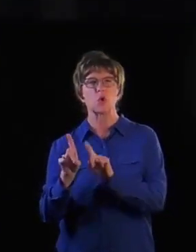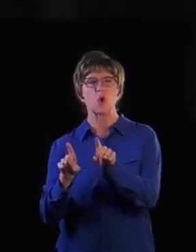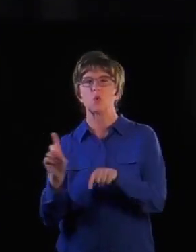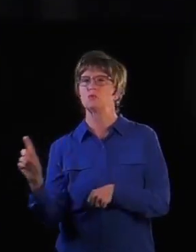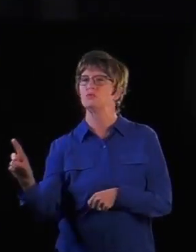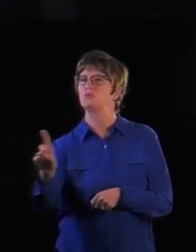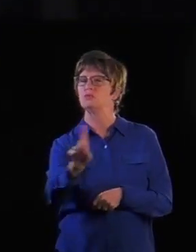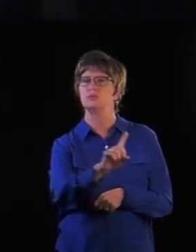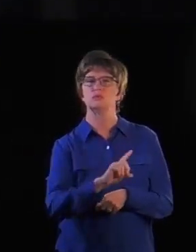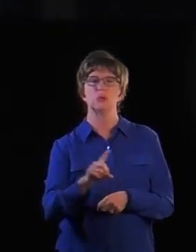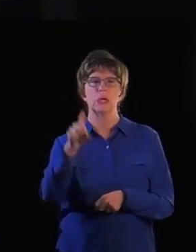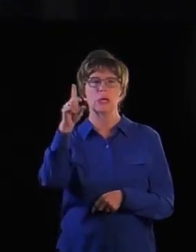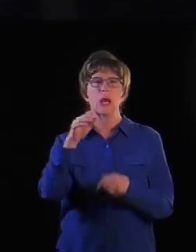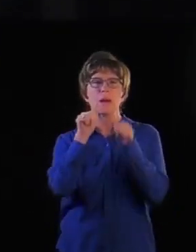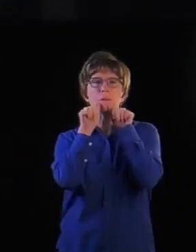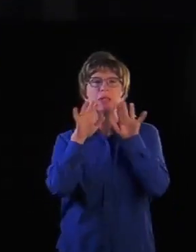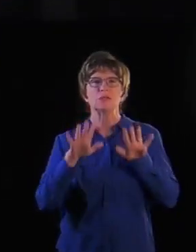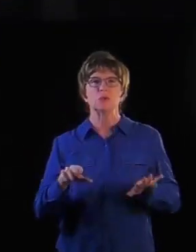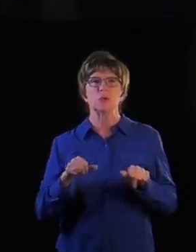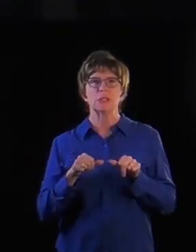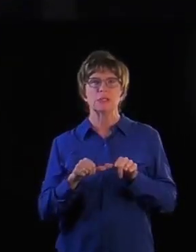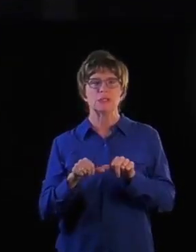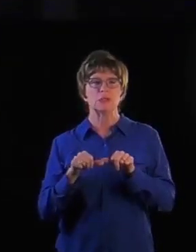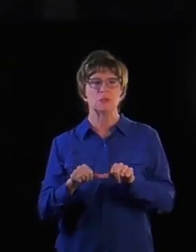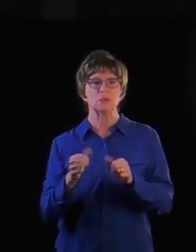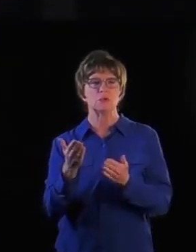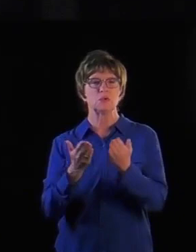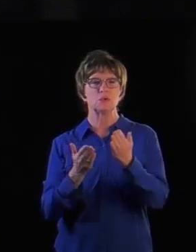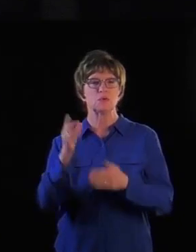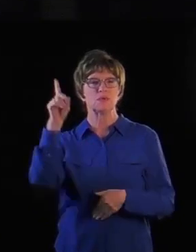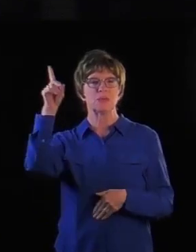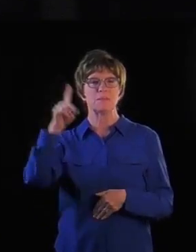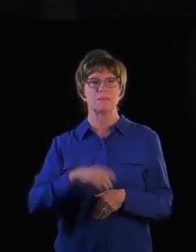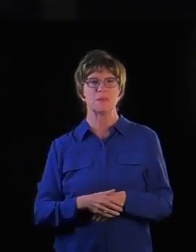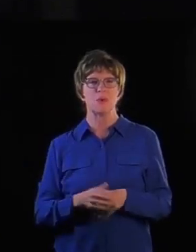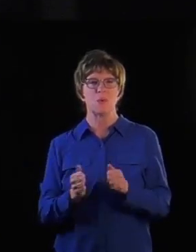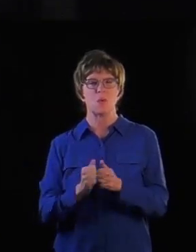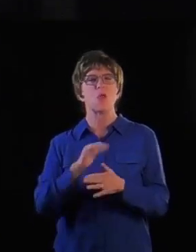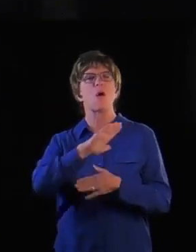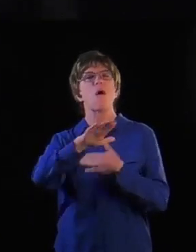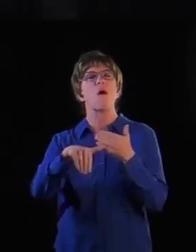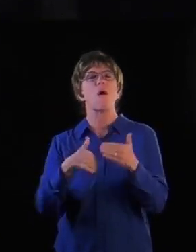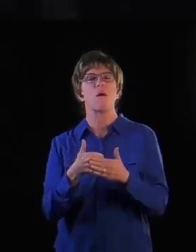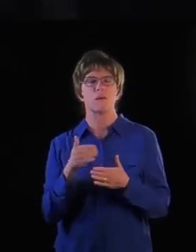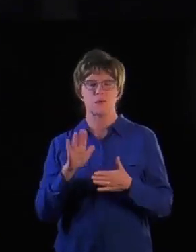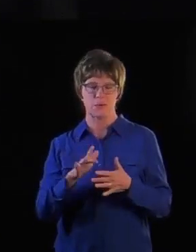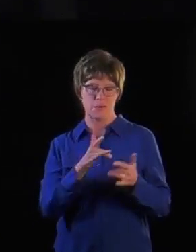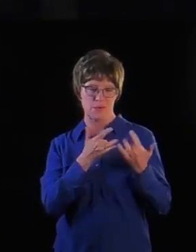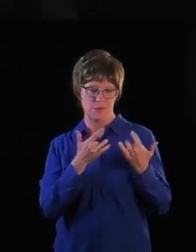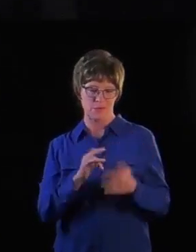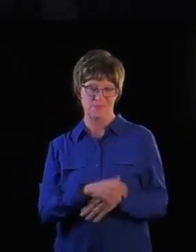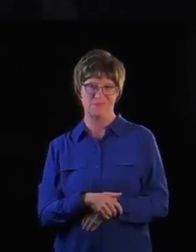God bless you. Continue to serve him with all of your heart.